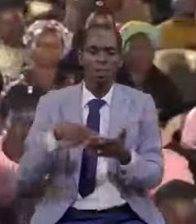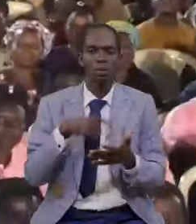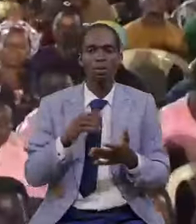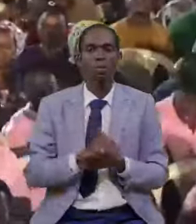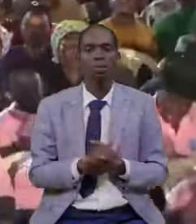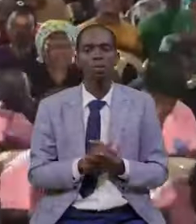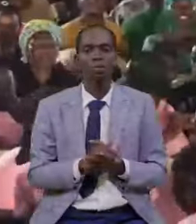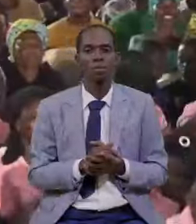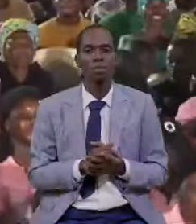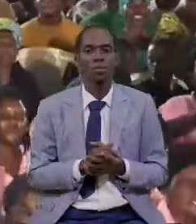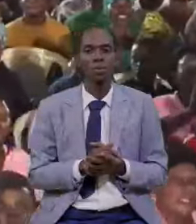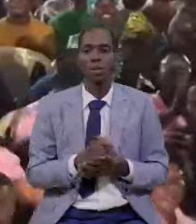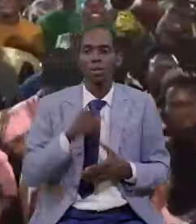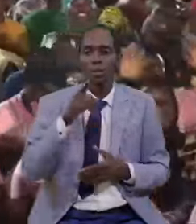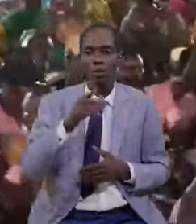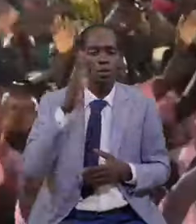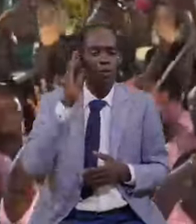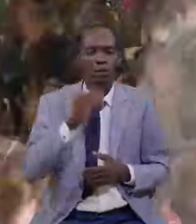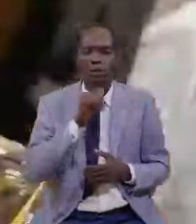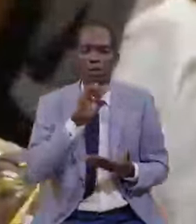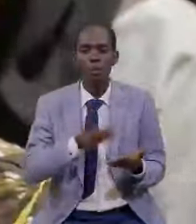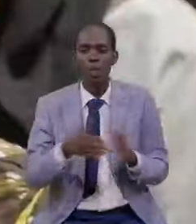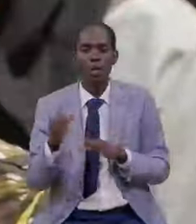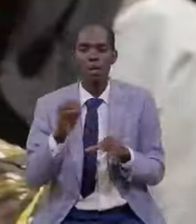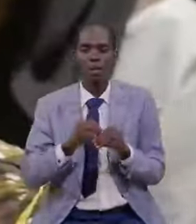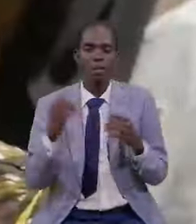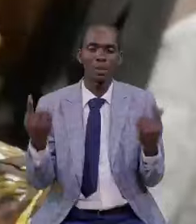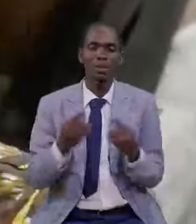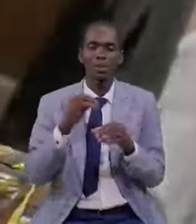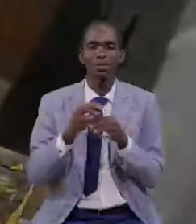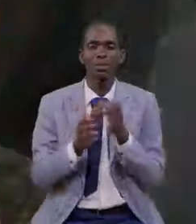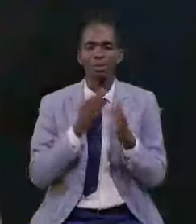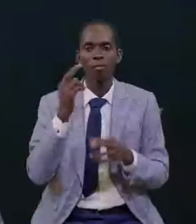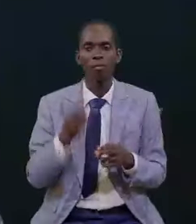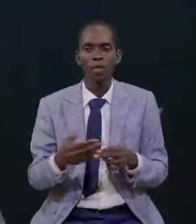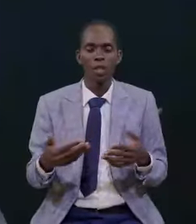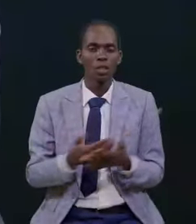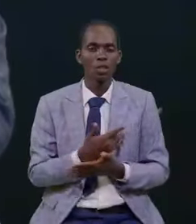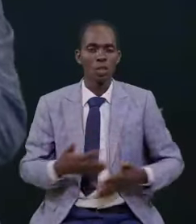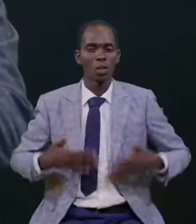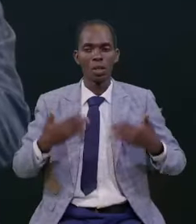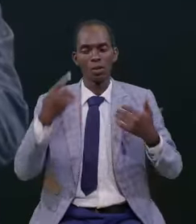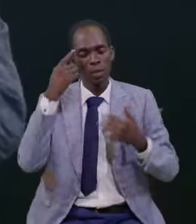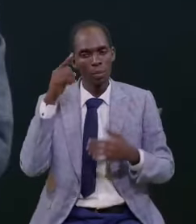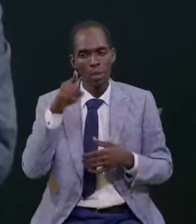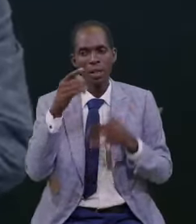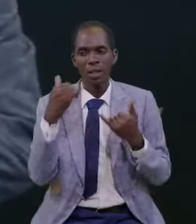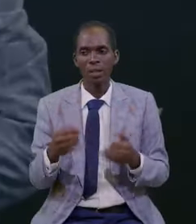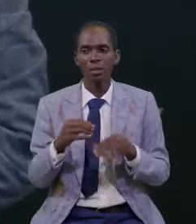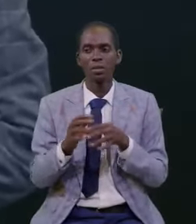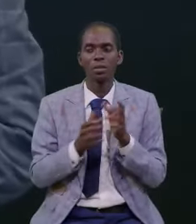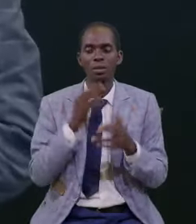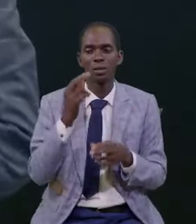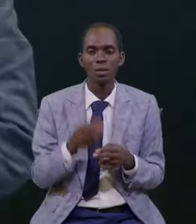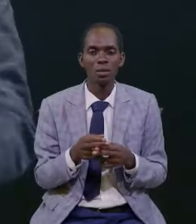You will not die in sin. New life has now come. Neither does